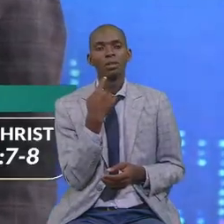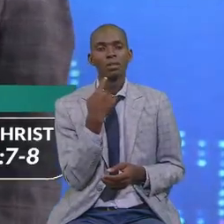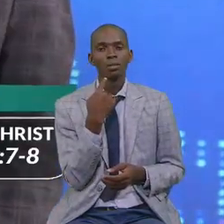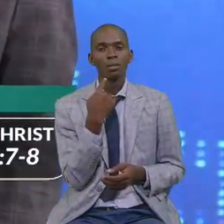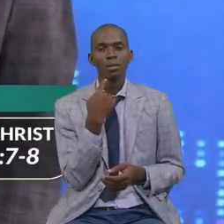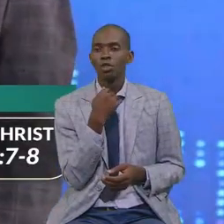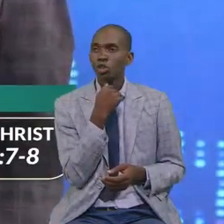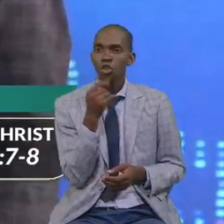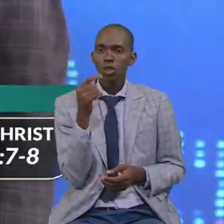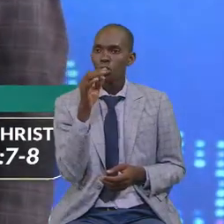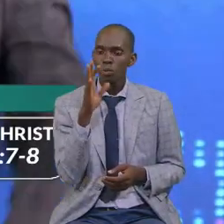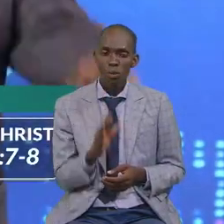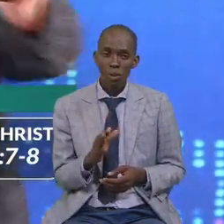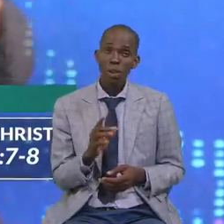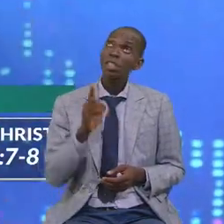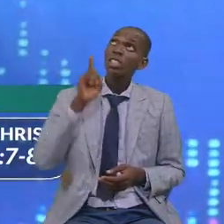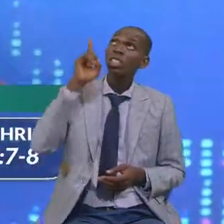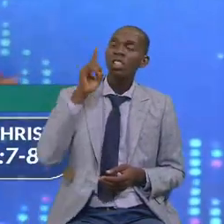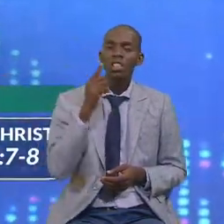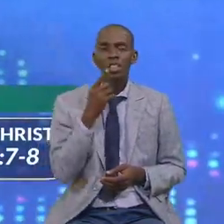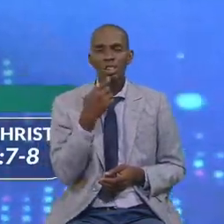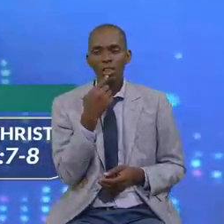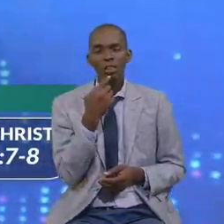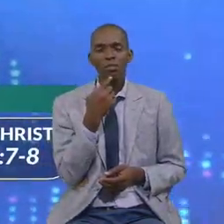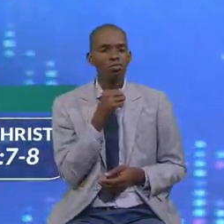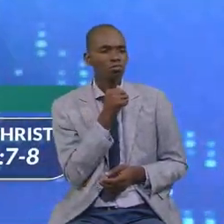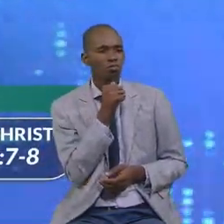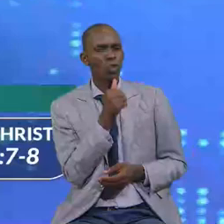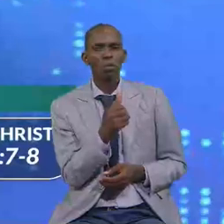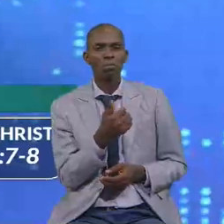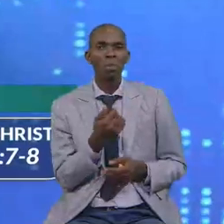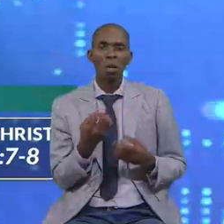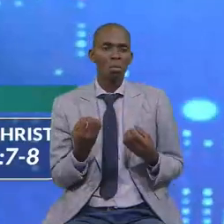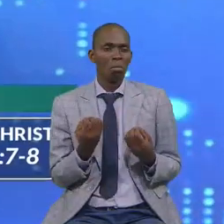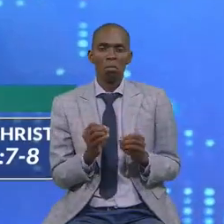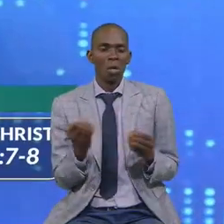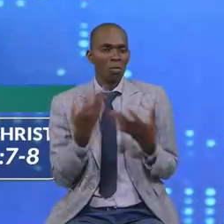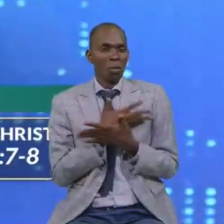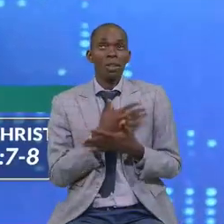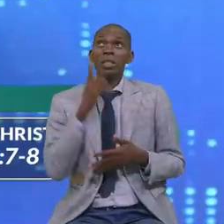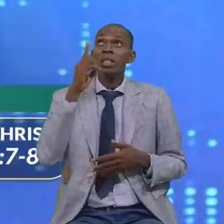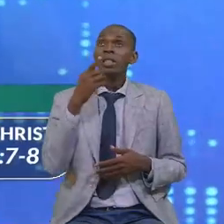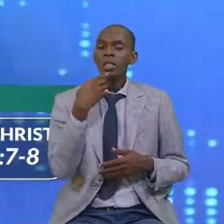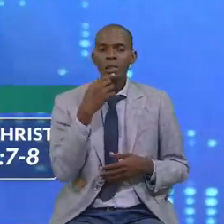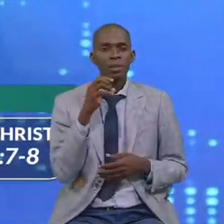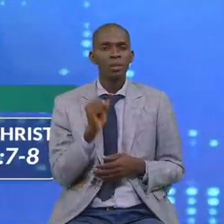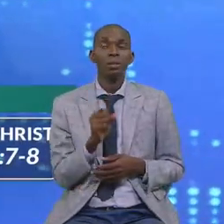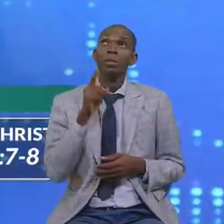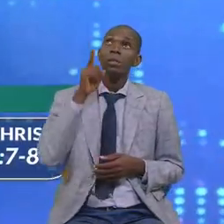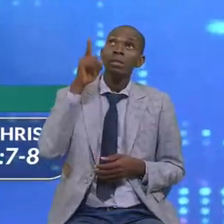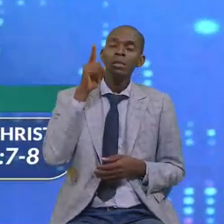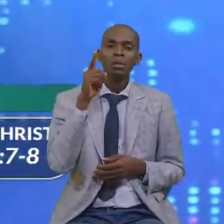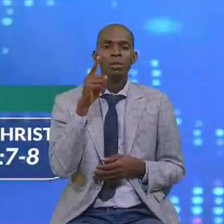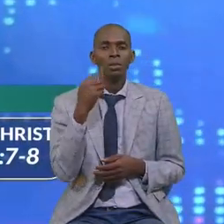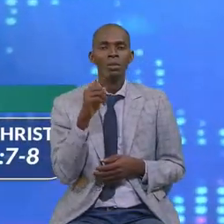preacher, he says, it's not, you know, our friends, he says, he, the one that